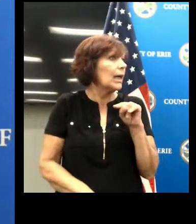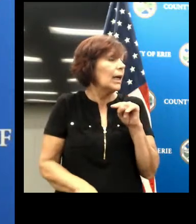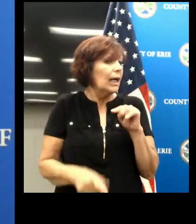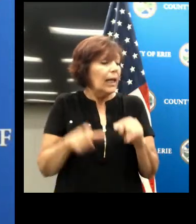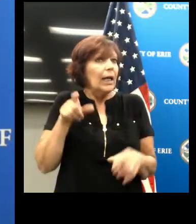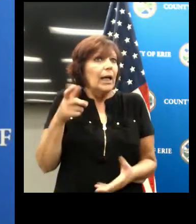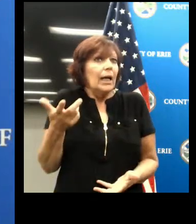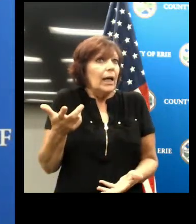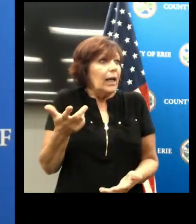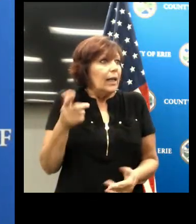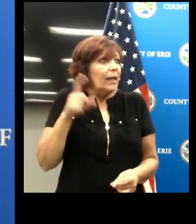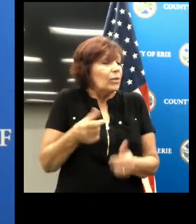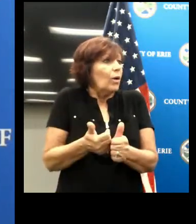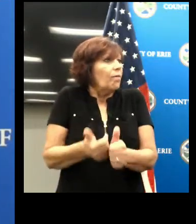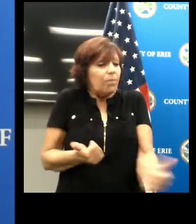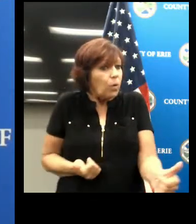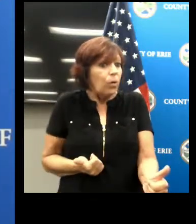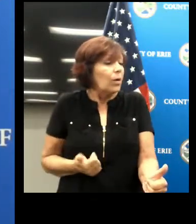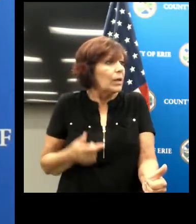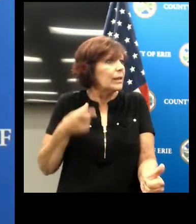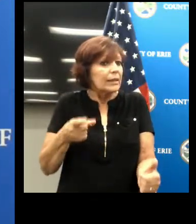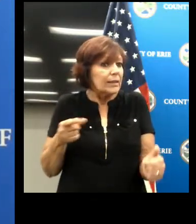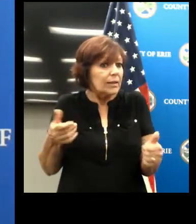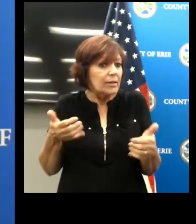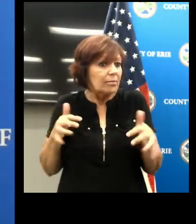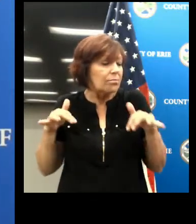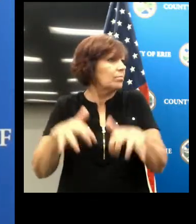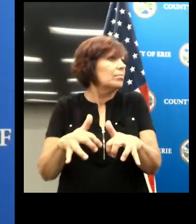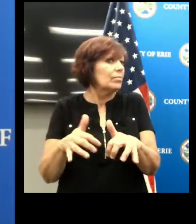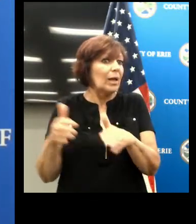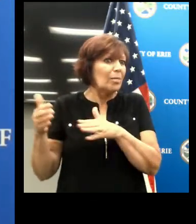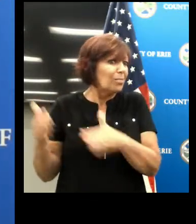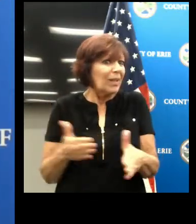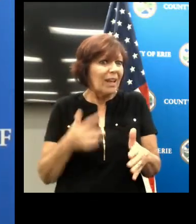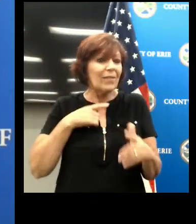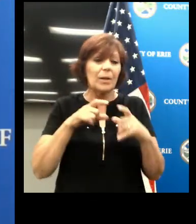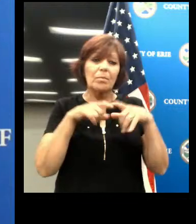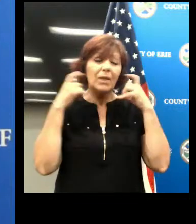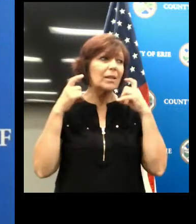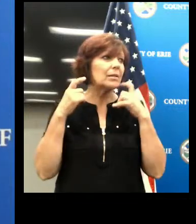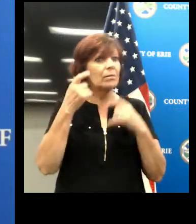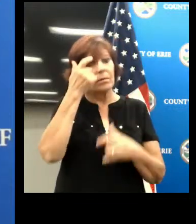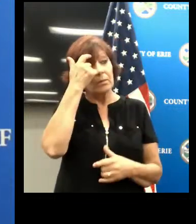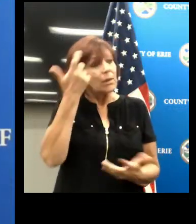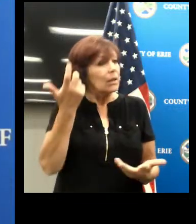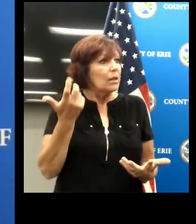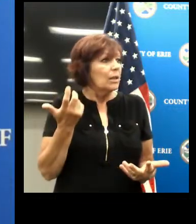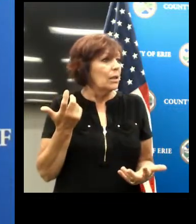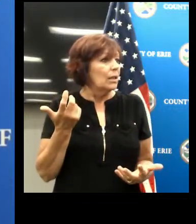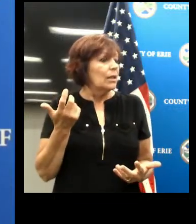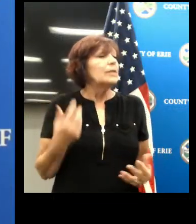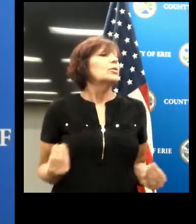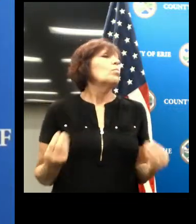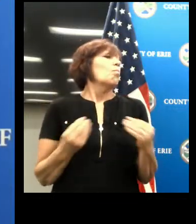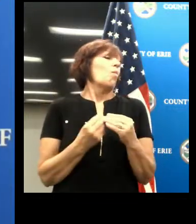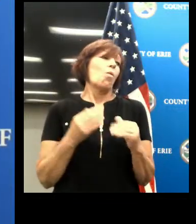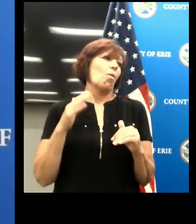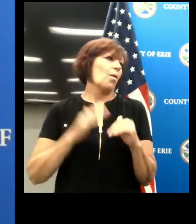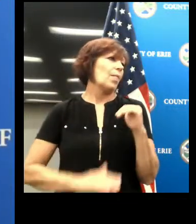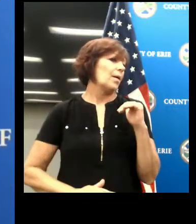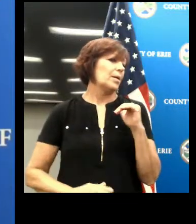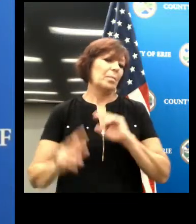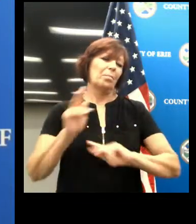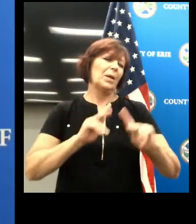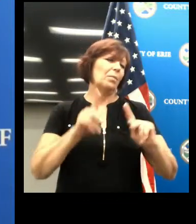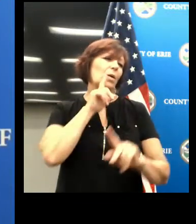they should try to avoid these group gatherings and plan ahead to have masks. So it's more than just people in